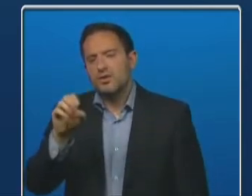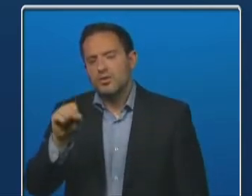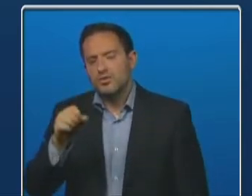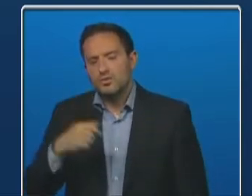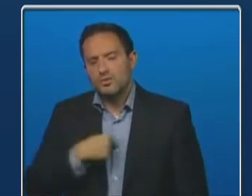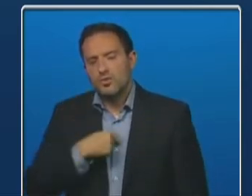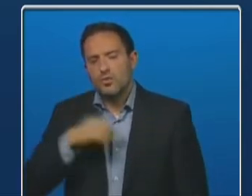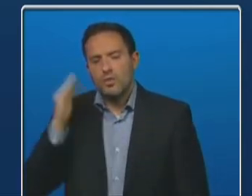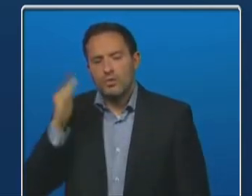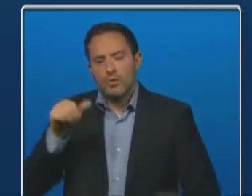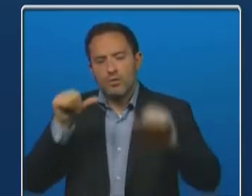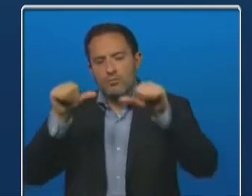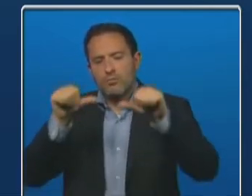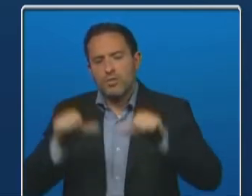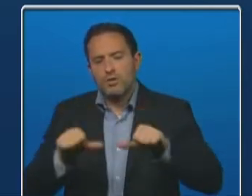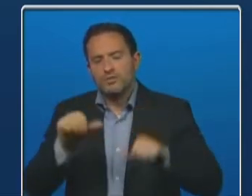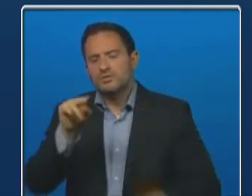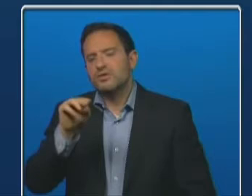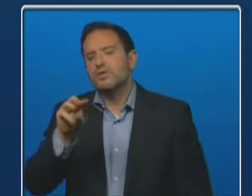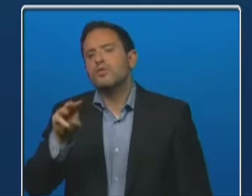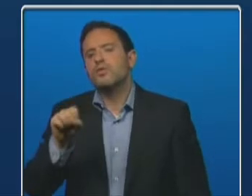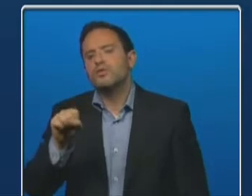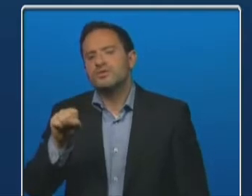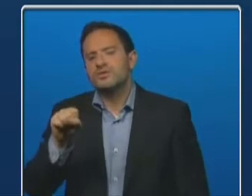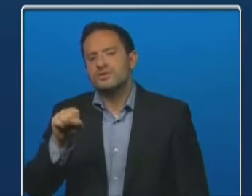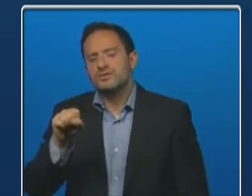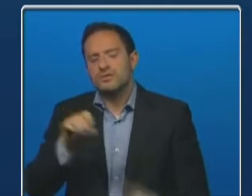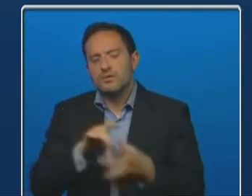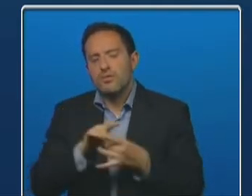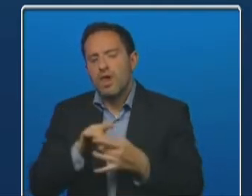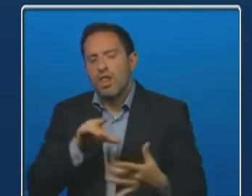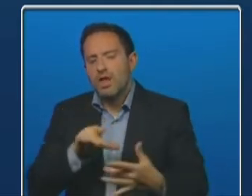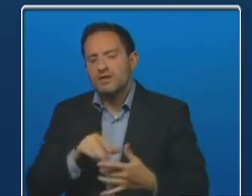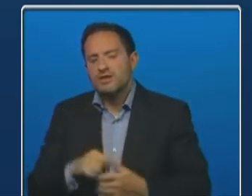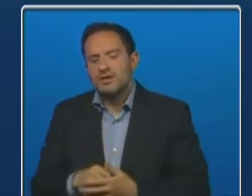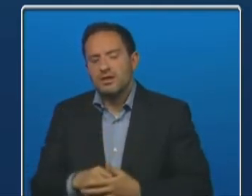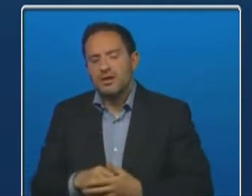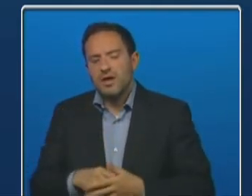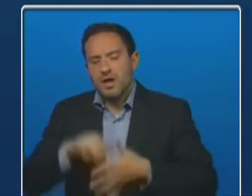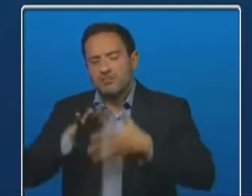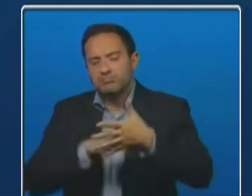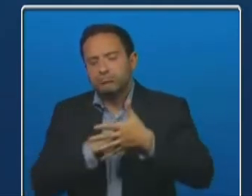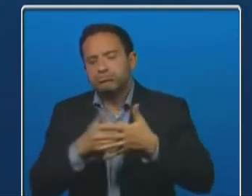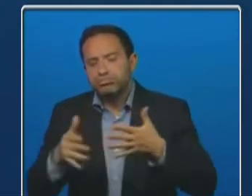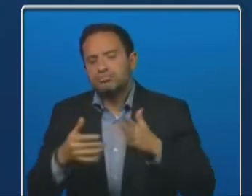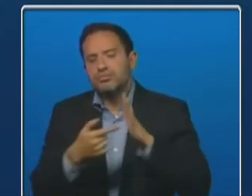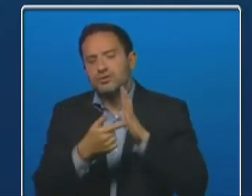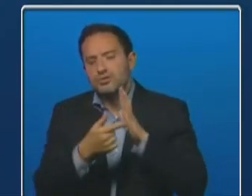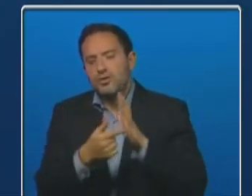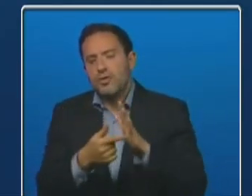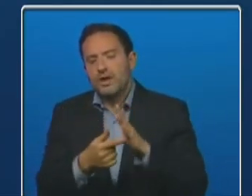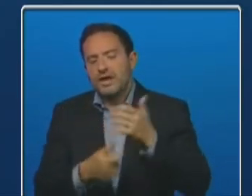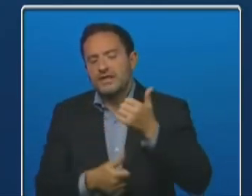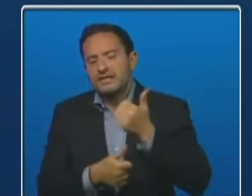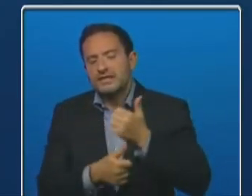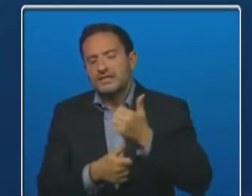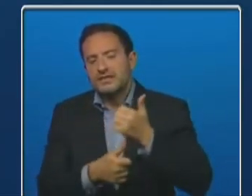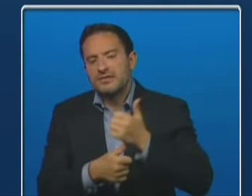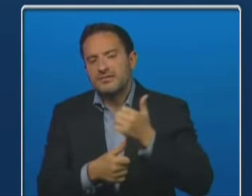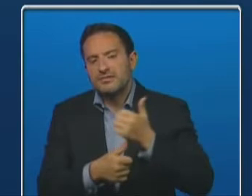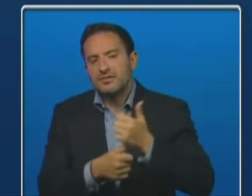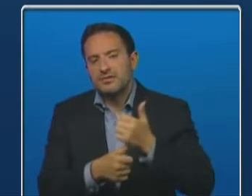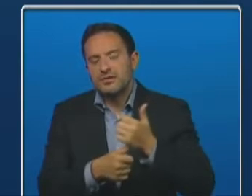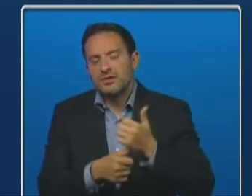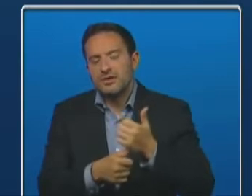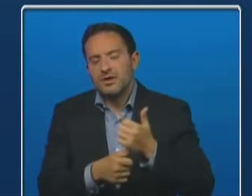posting our news release as well as tables that support this release that'll assist you in finding